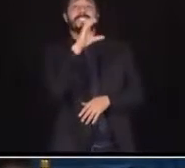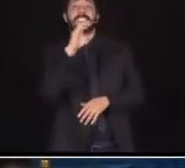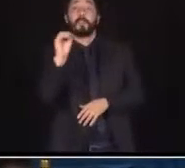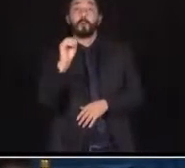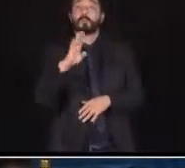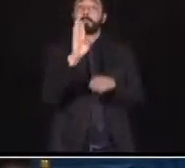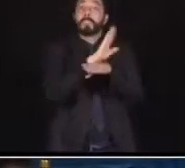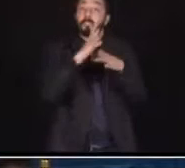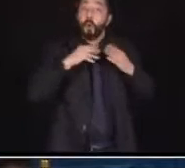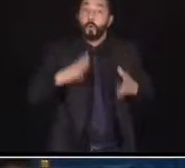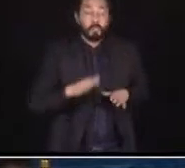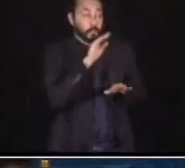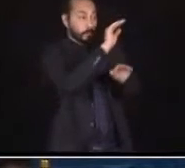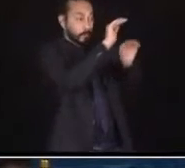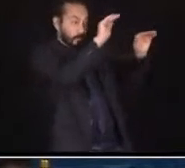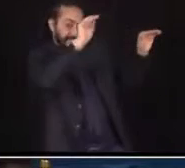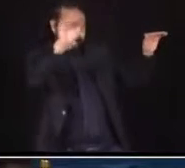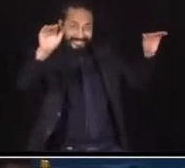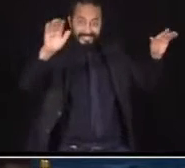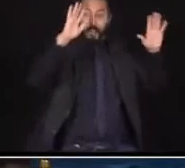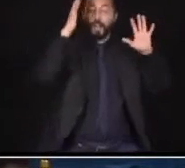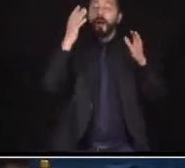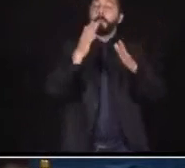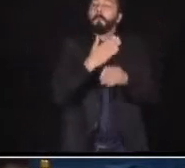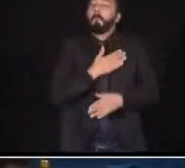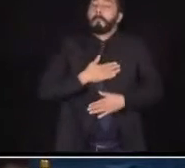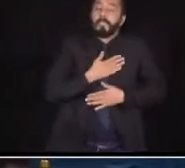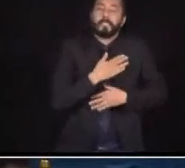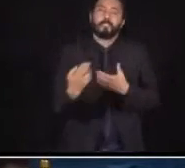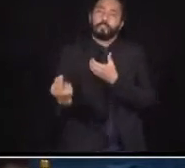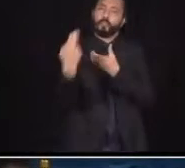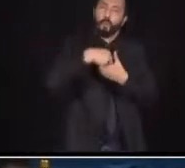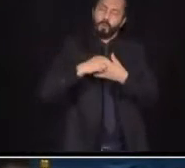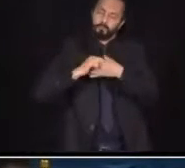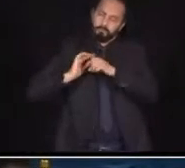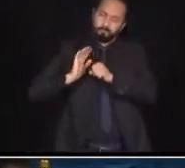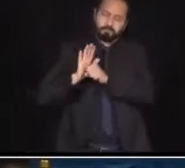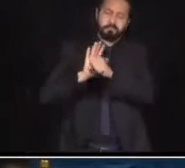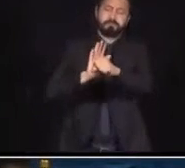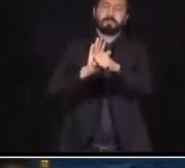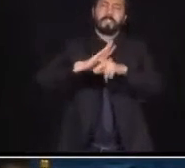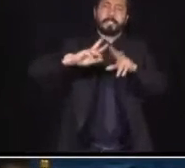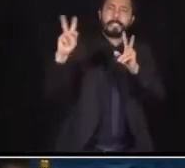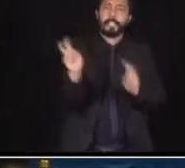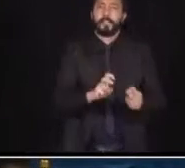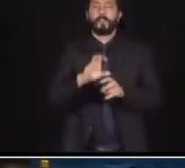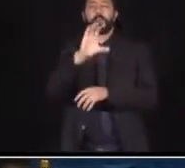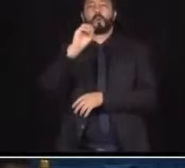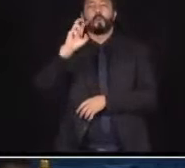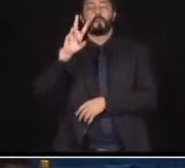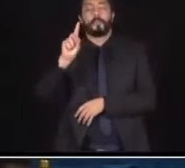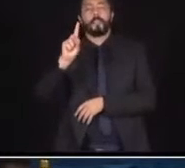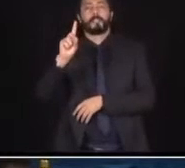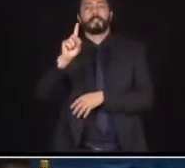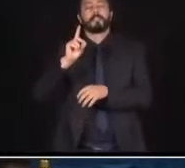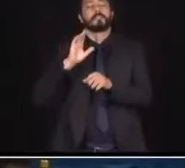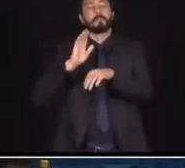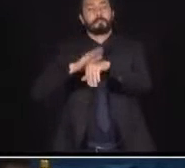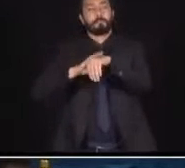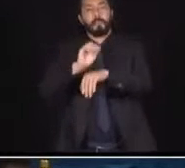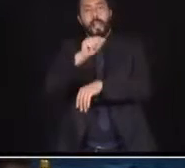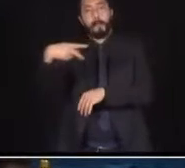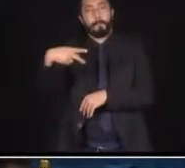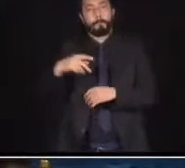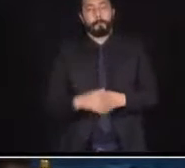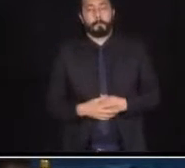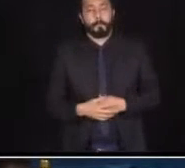fight. Spread the word to your employees and customers and ask them to download the COVID Alert app. Businesses can